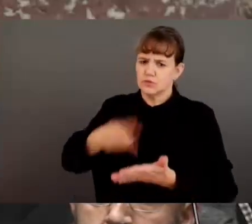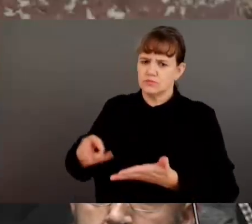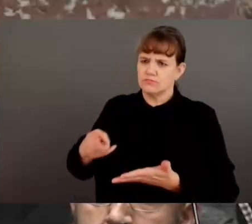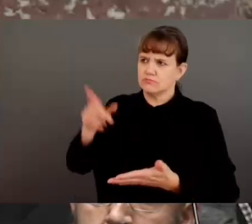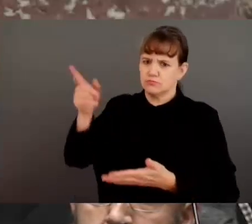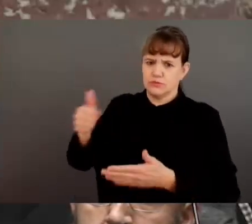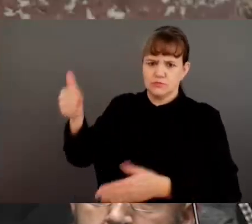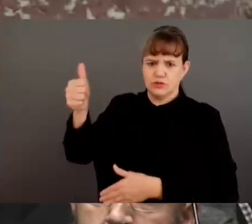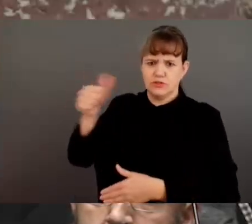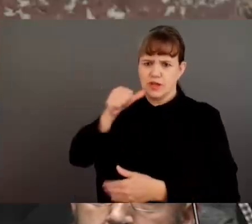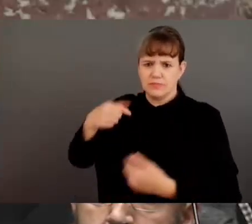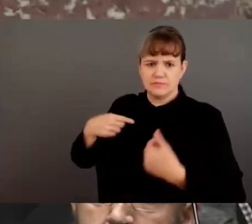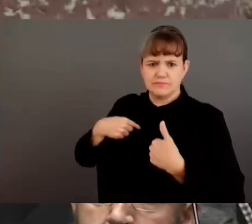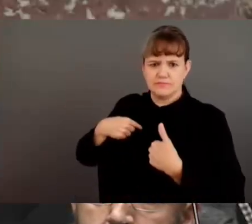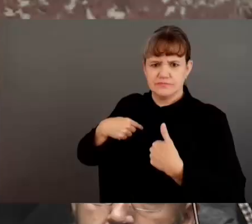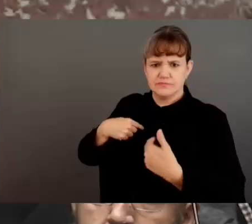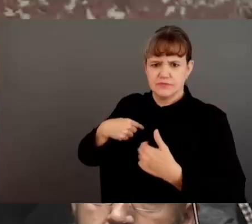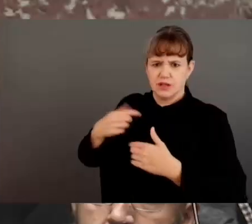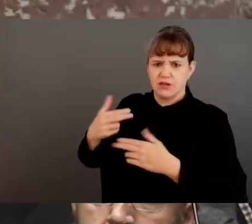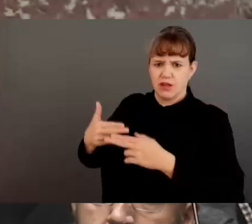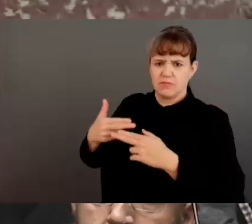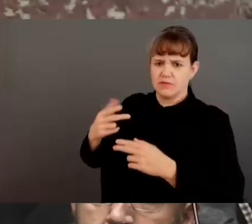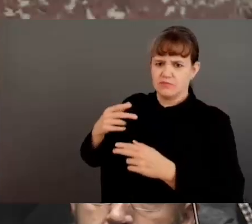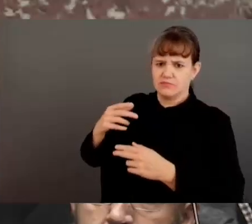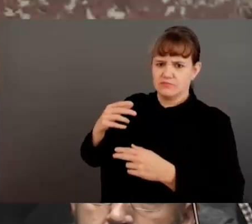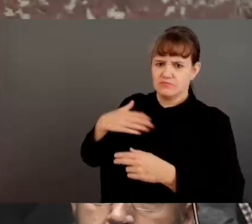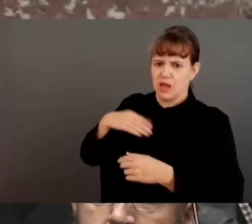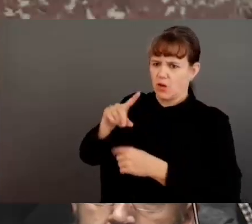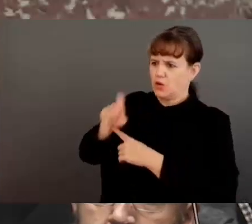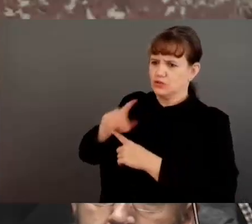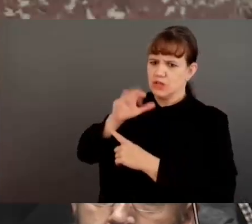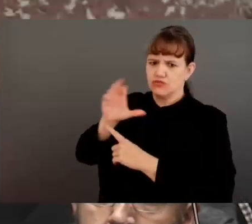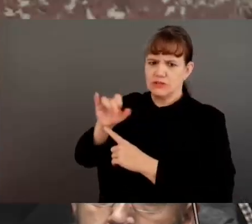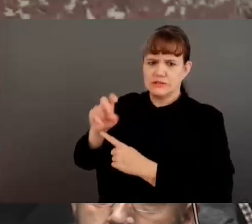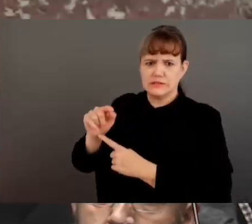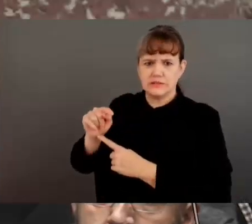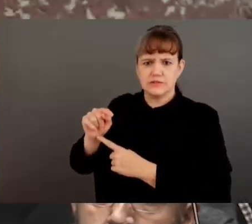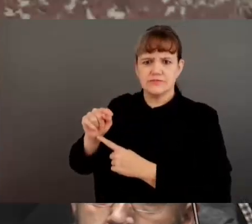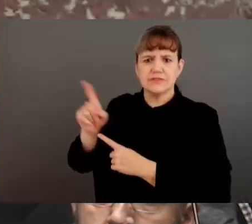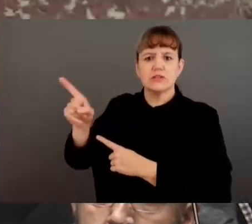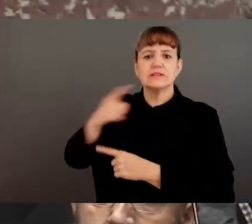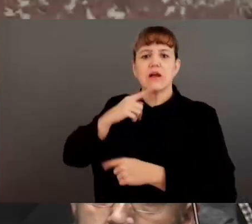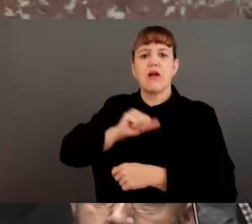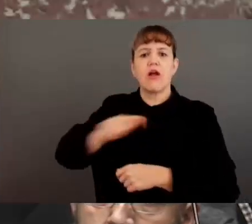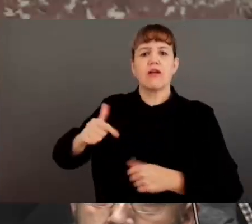my questions racist. He's calling Canadians racist for wanting to have a border.